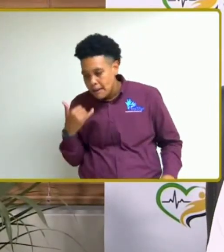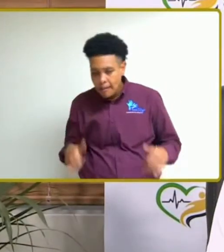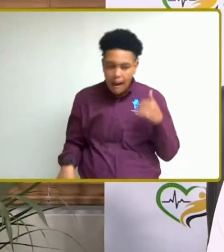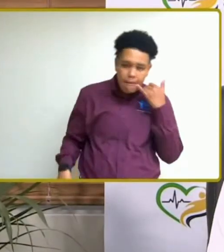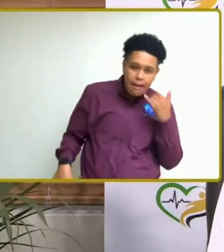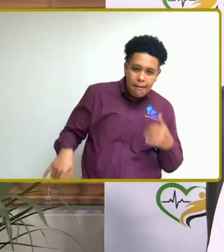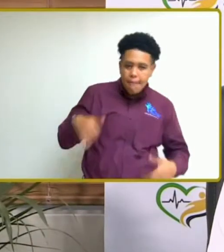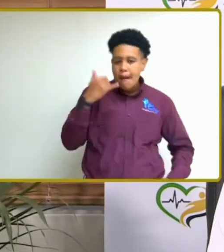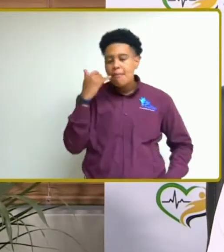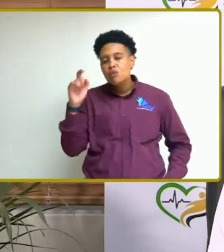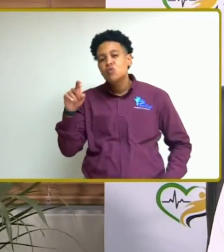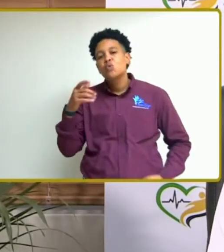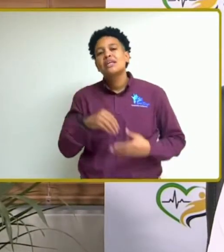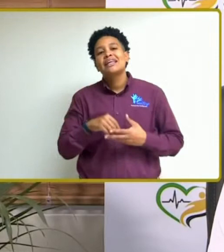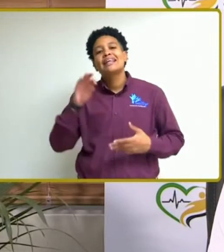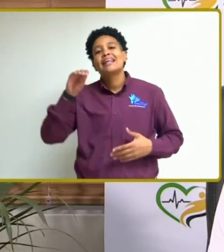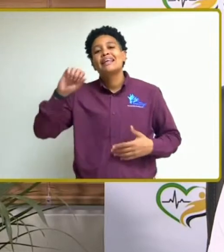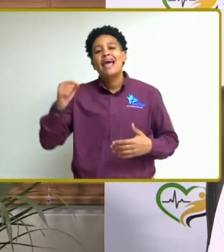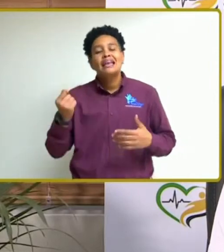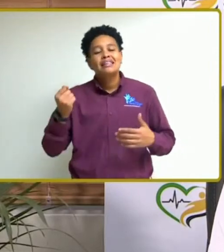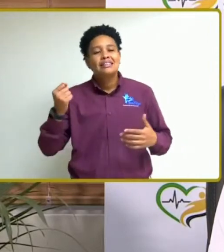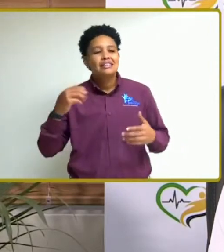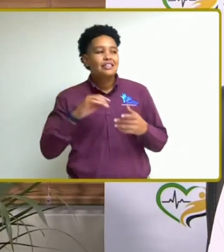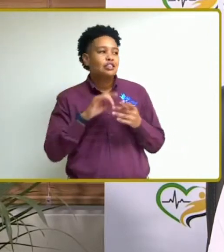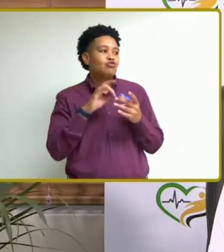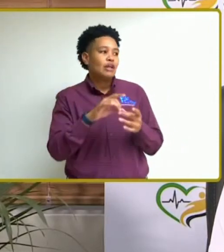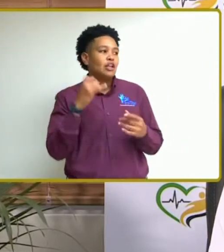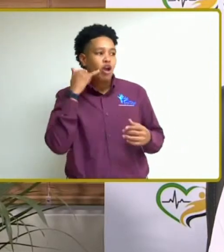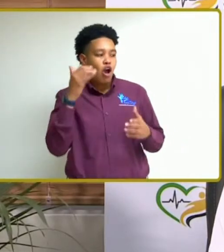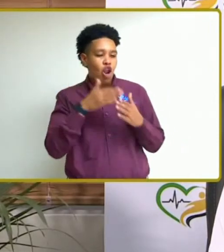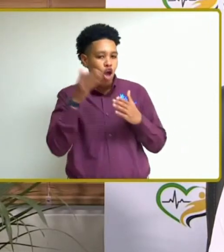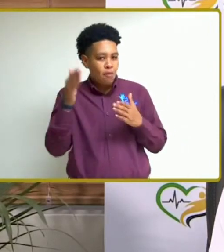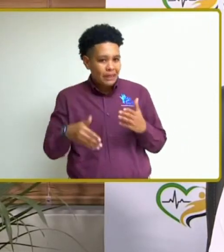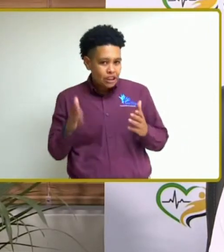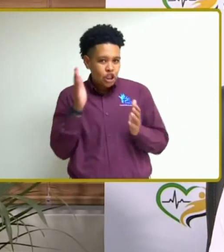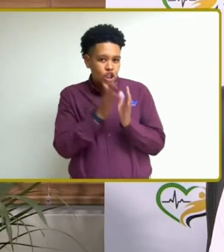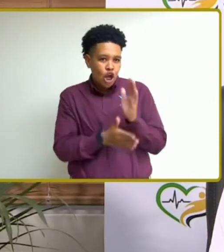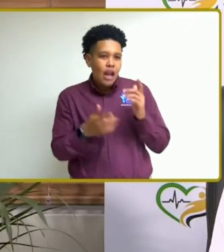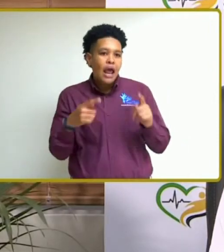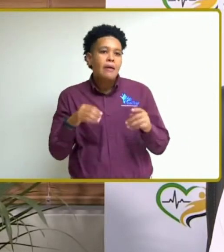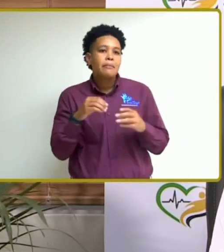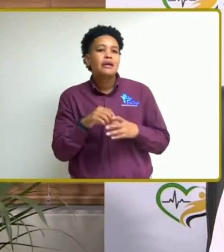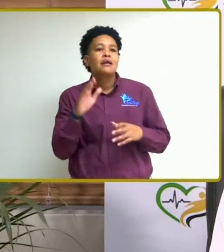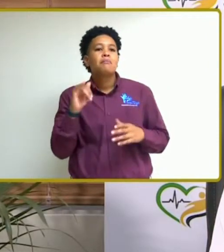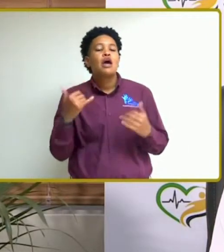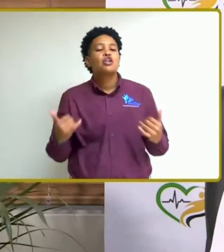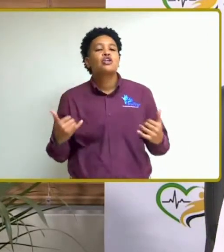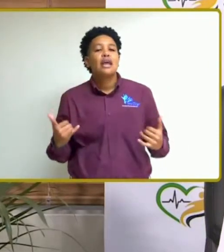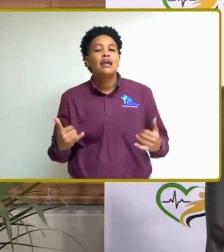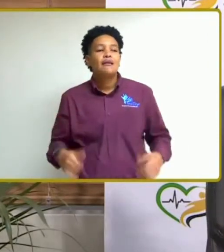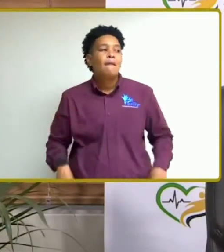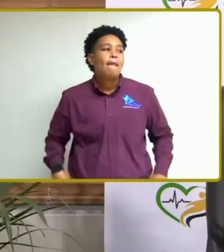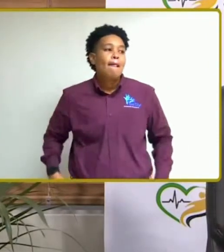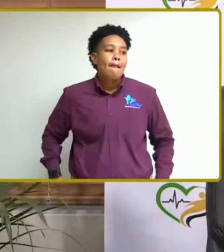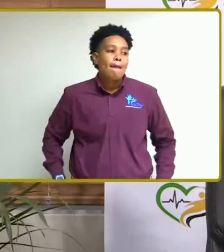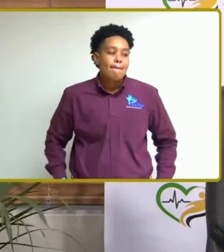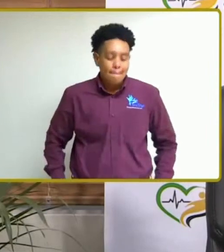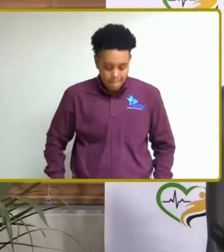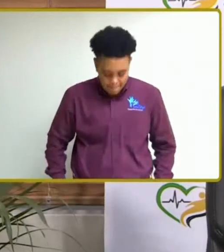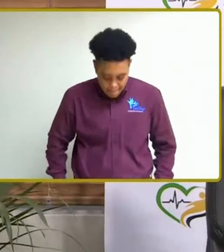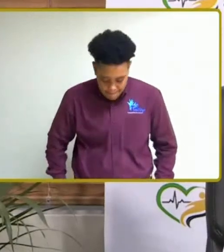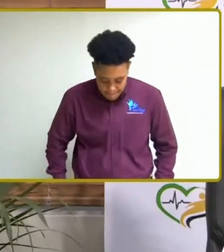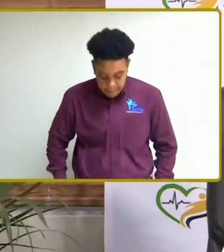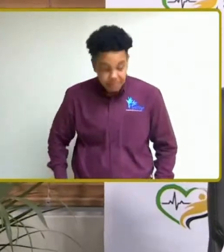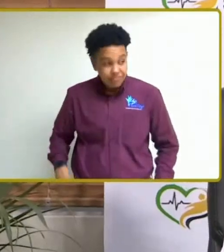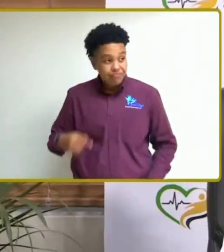in the 90s in terms of call completion by today. I believe